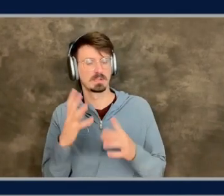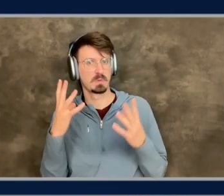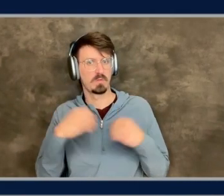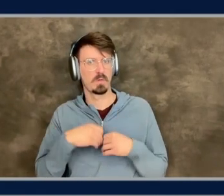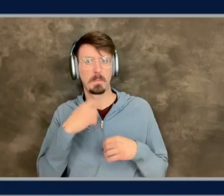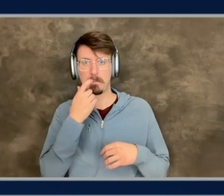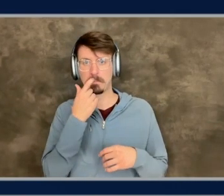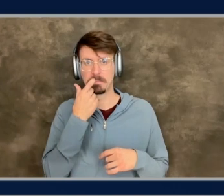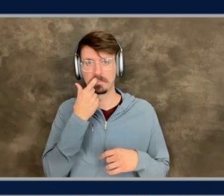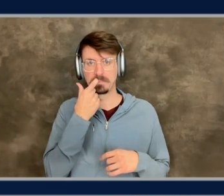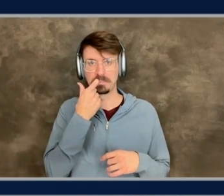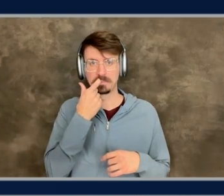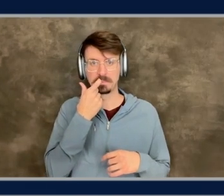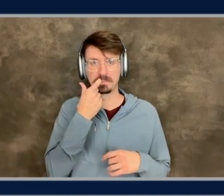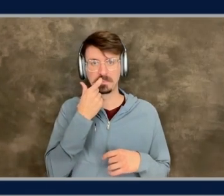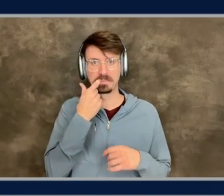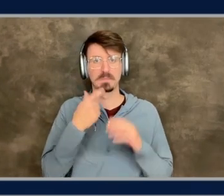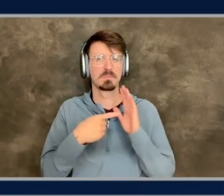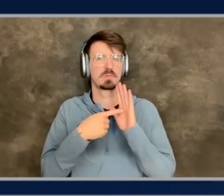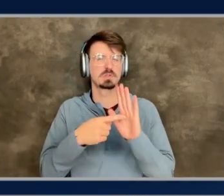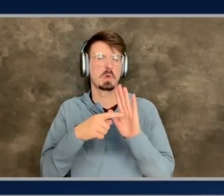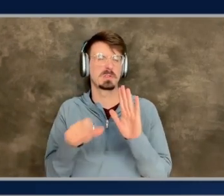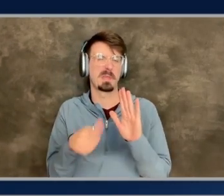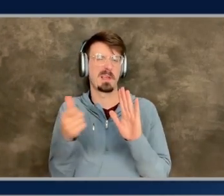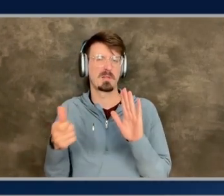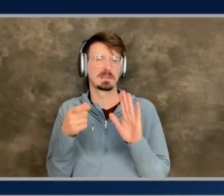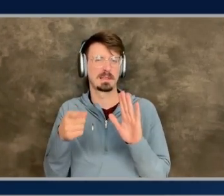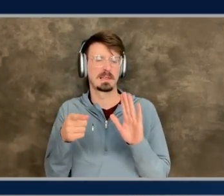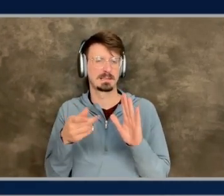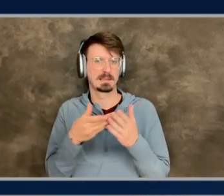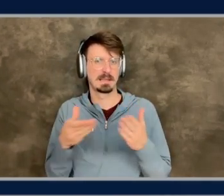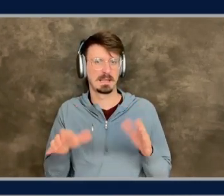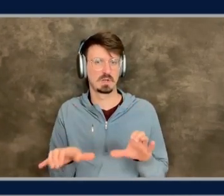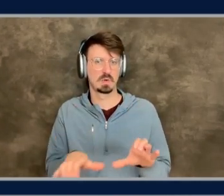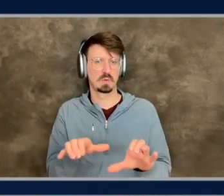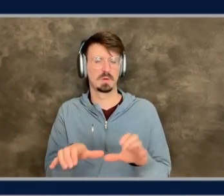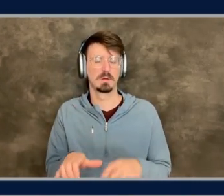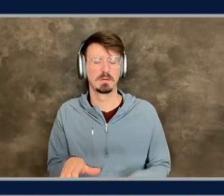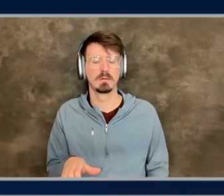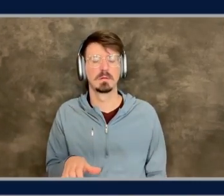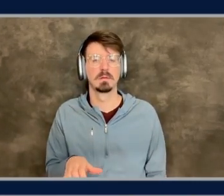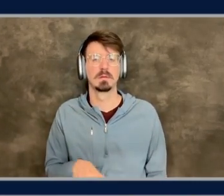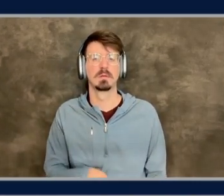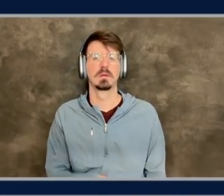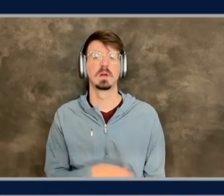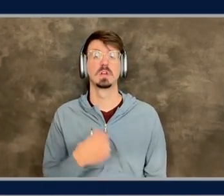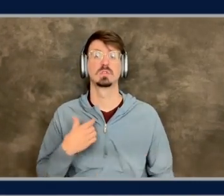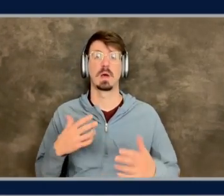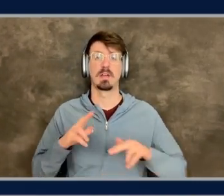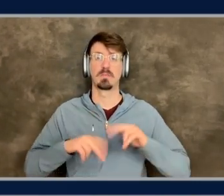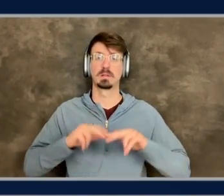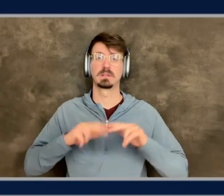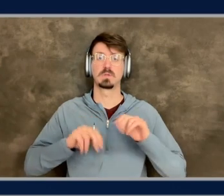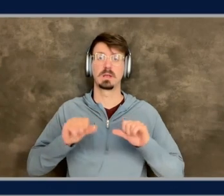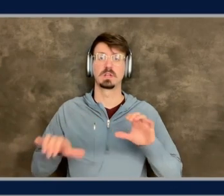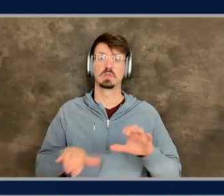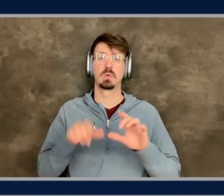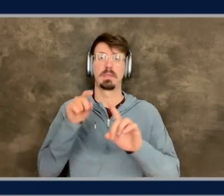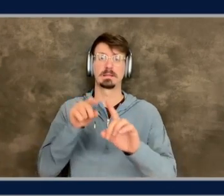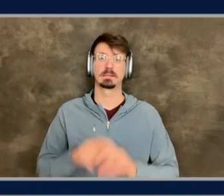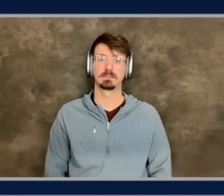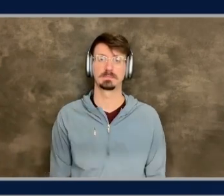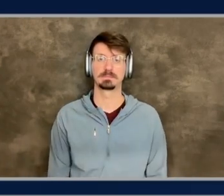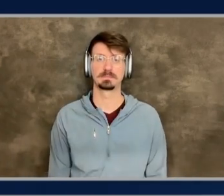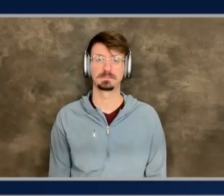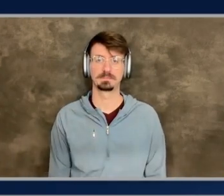neat trick this thing can do. So you saw me chat to the application, but I built it so like I can do the following. So currently I'm in